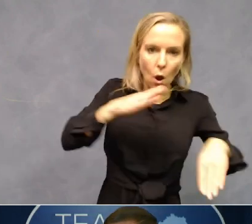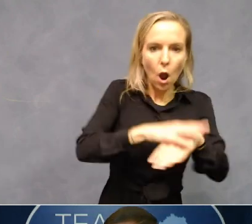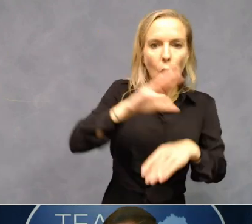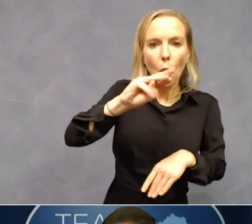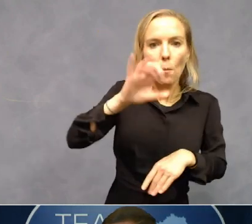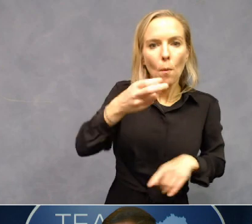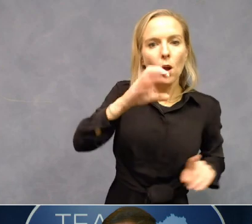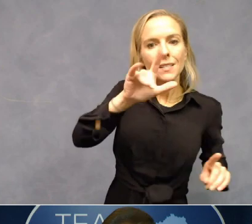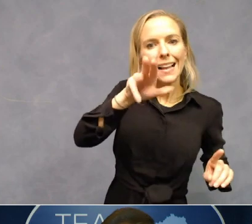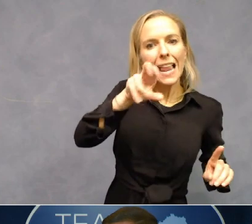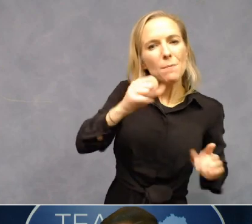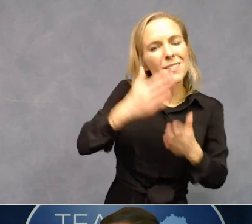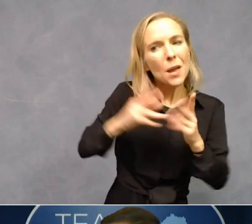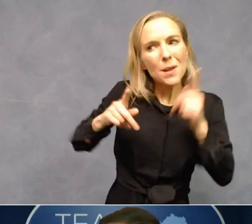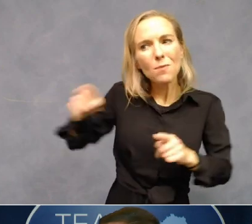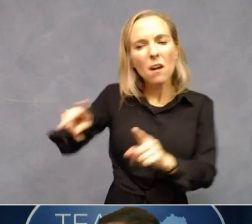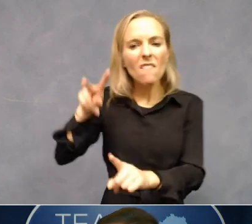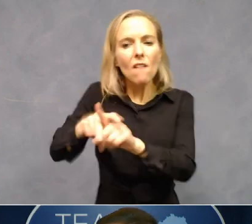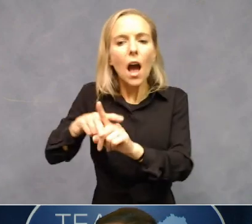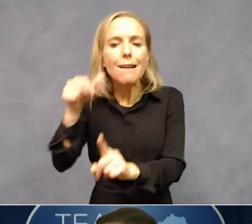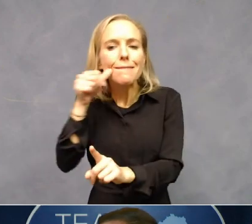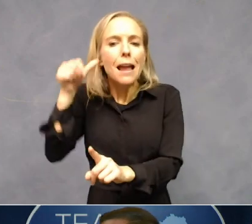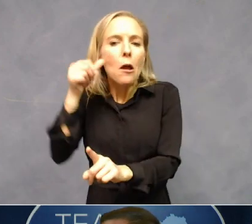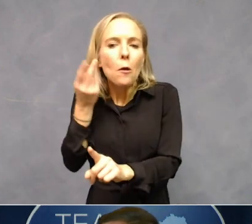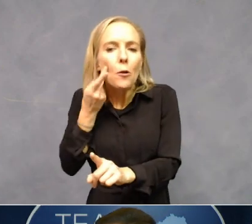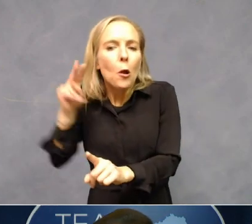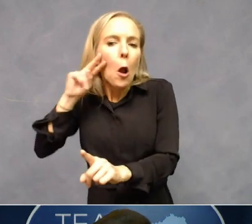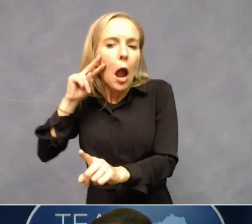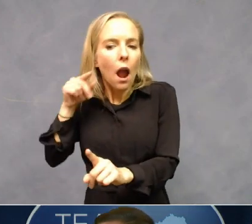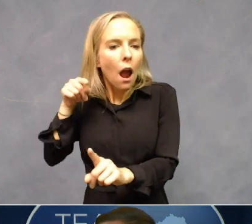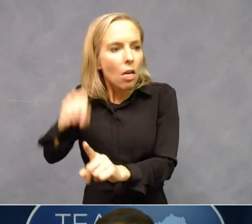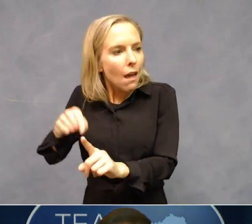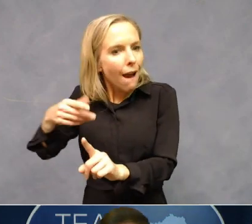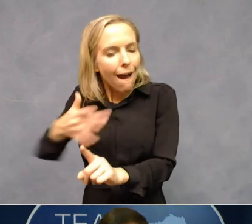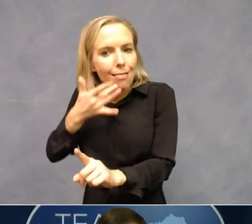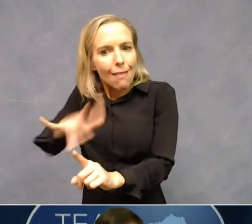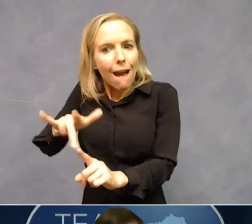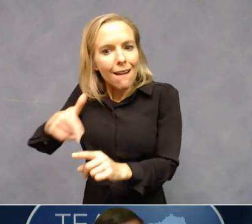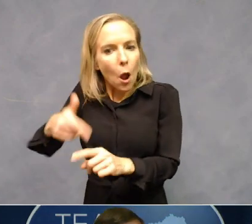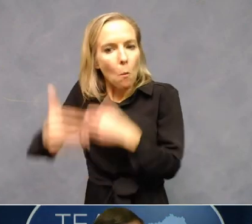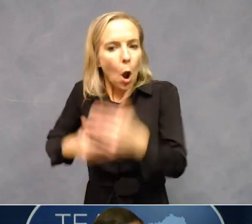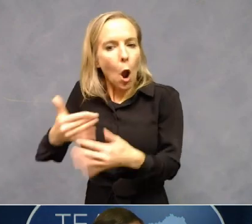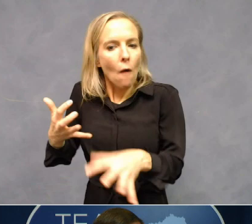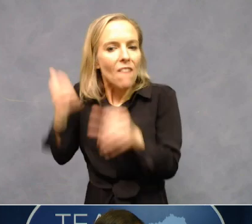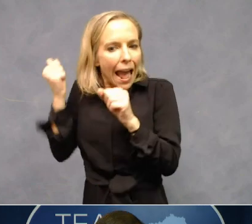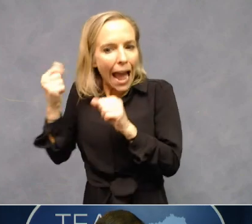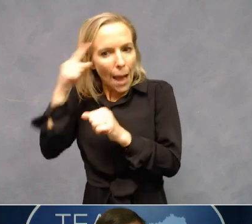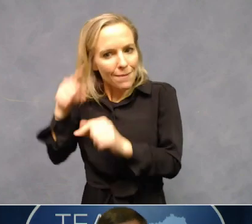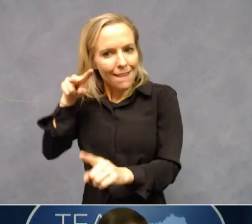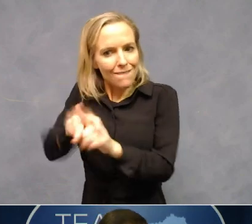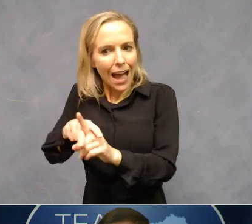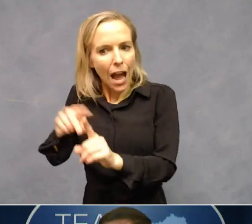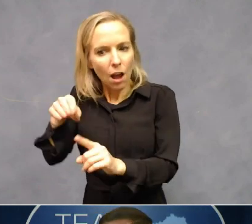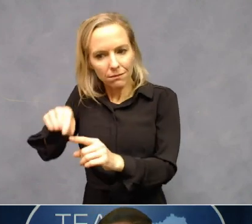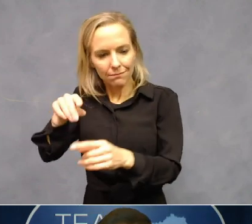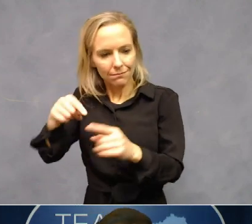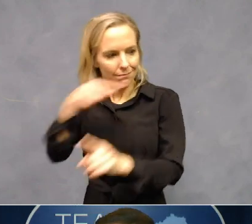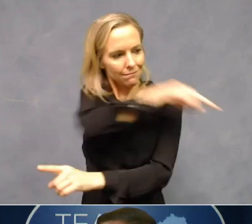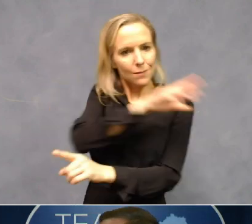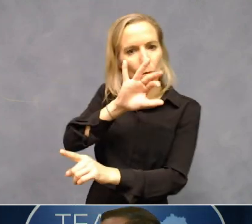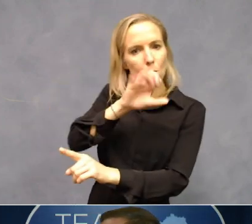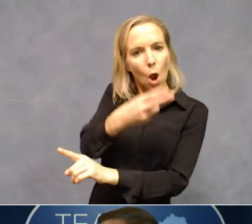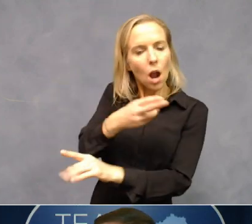file that long ago may have had their claim processed quicker. This will hopefully let us go by the oldest claim